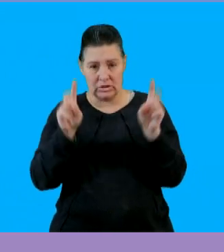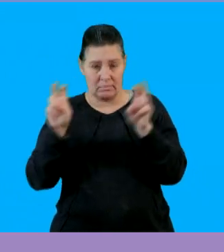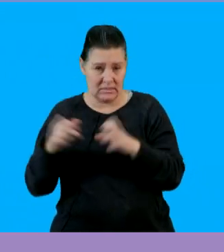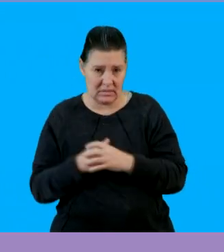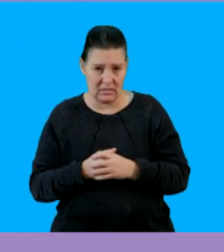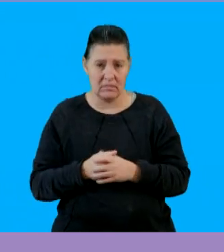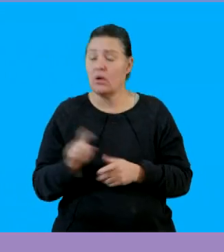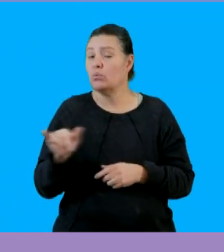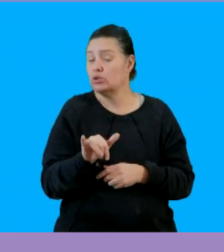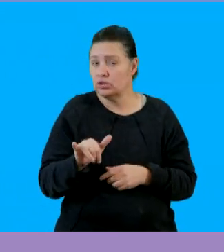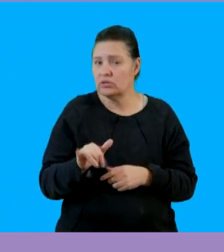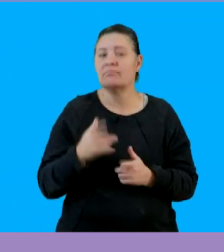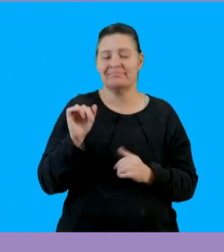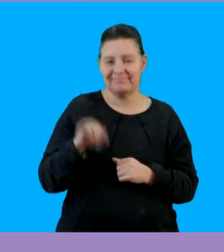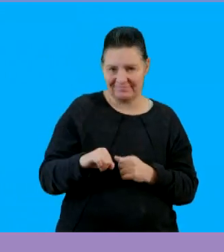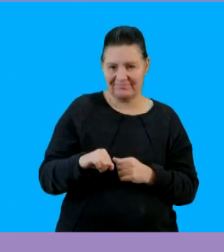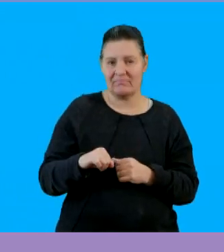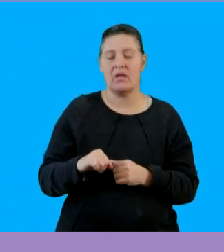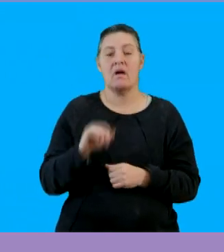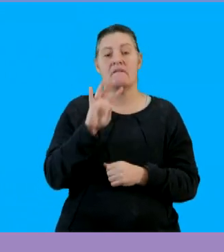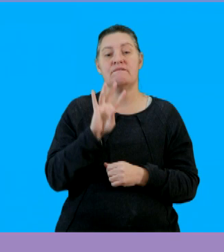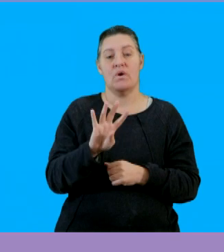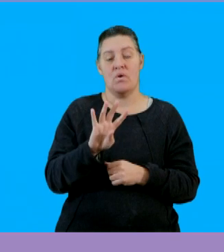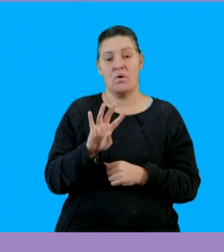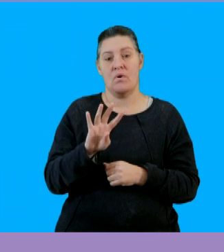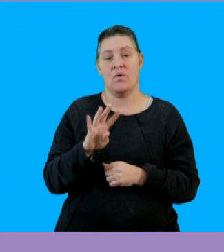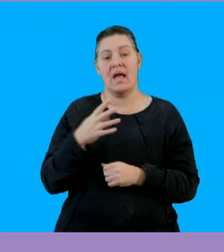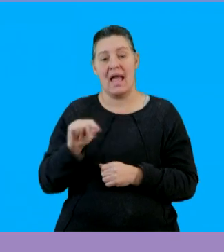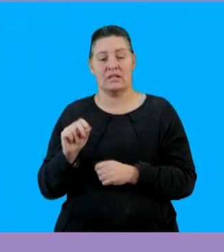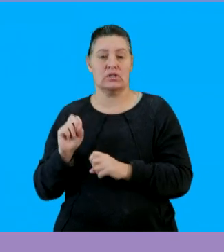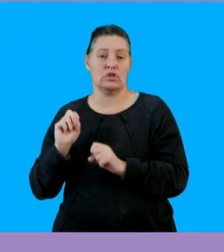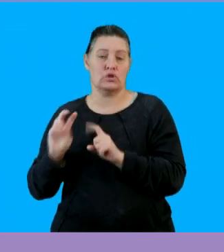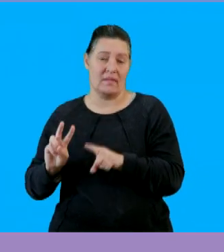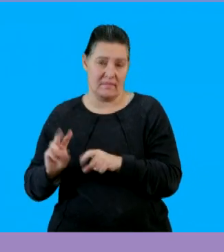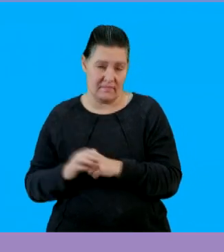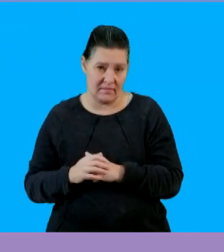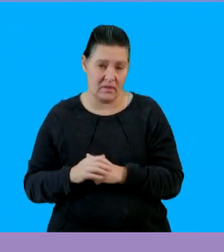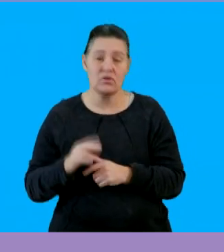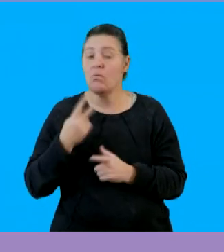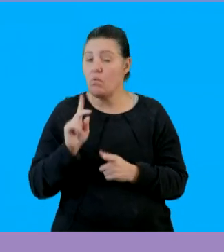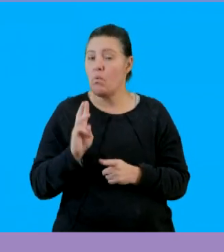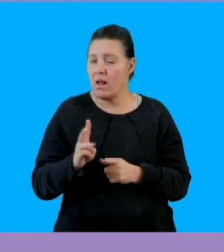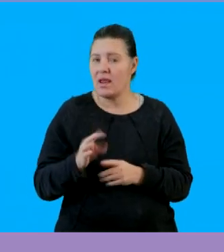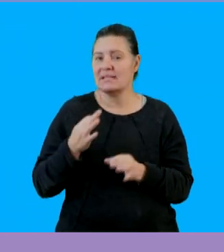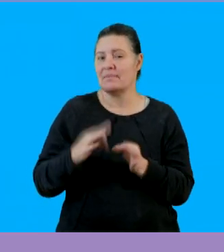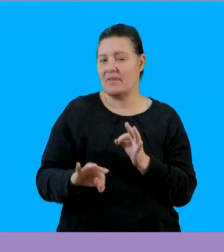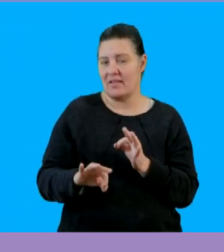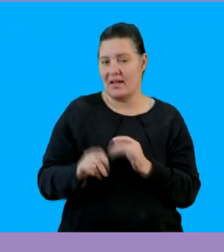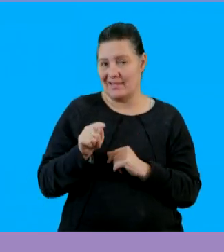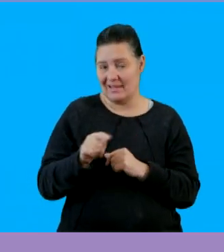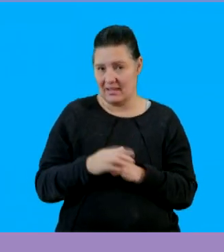terms. Which ones are the like terms? Yes, it is the 4 and the 12. So we are